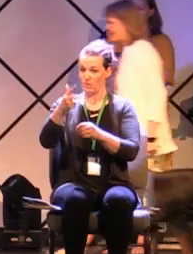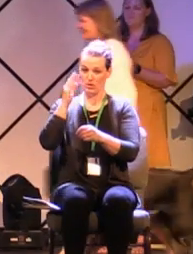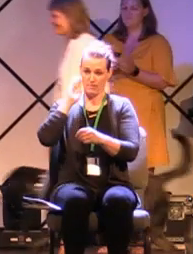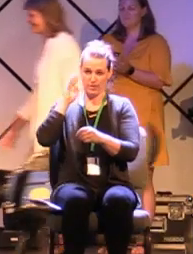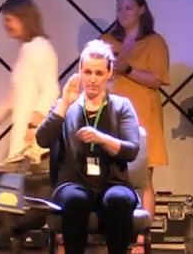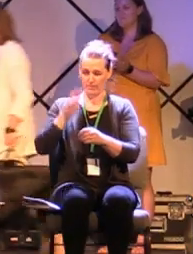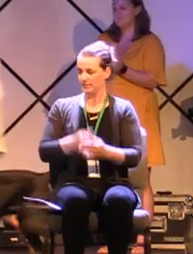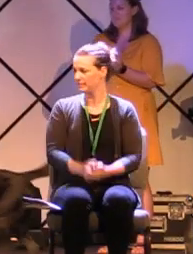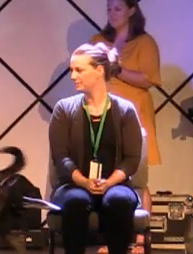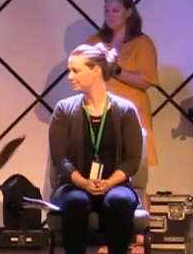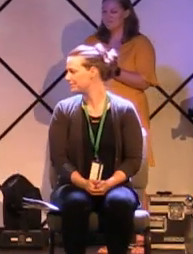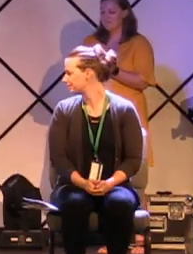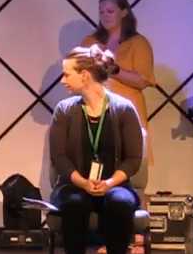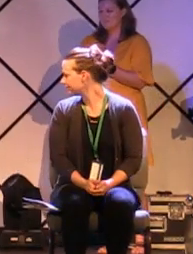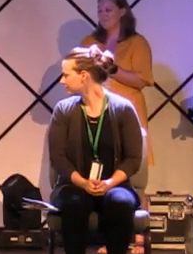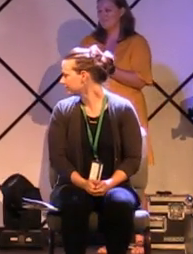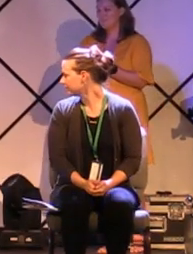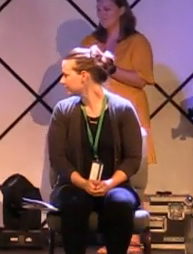Kathy.